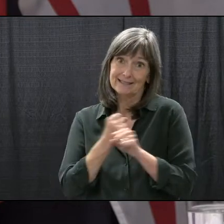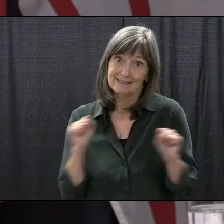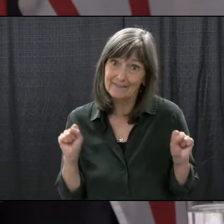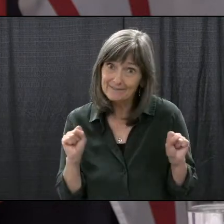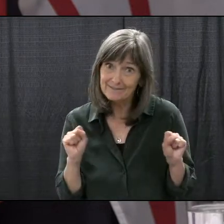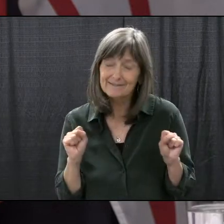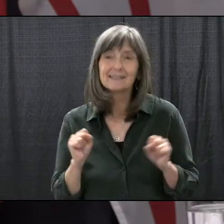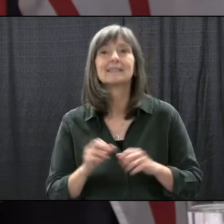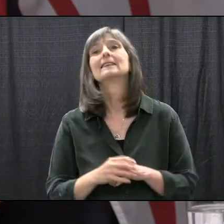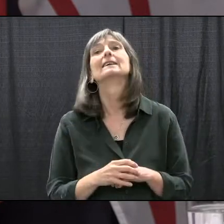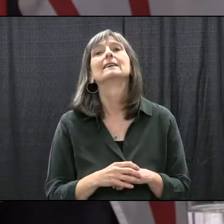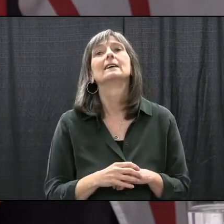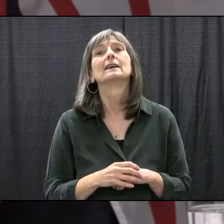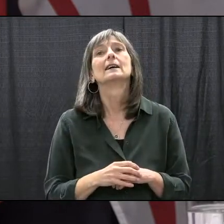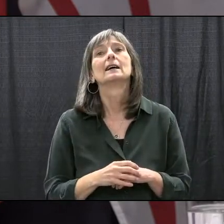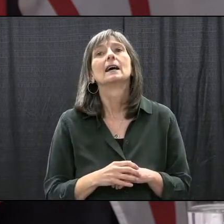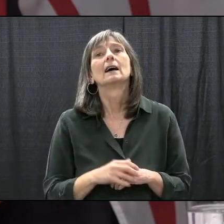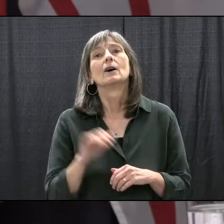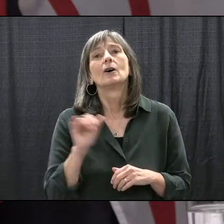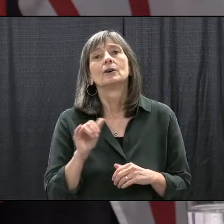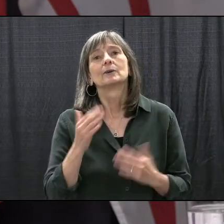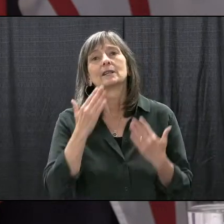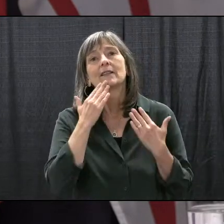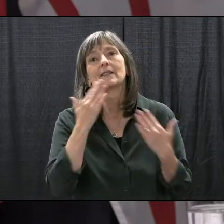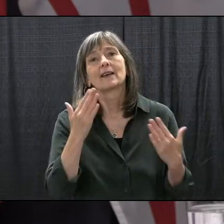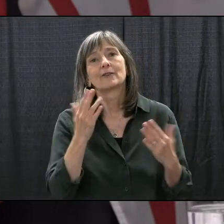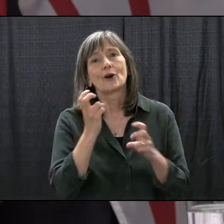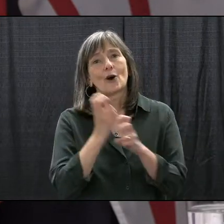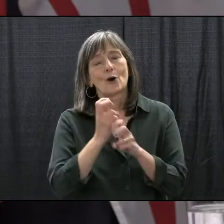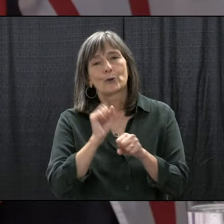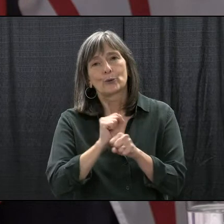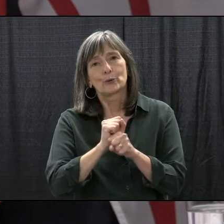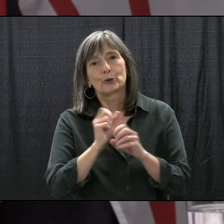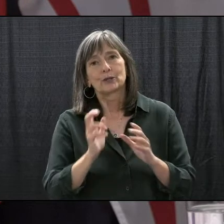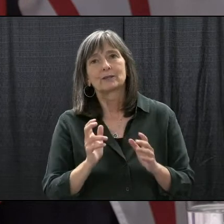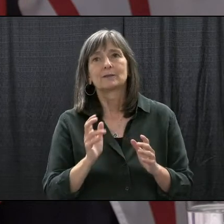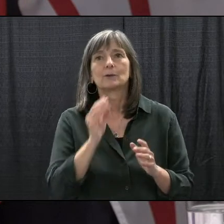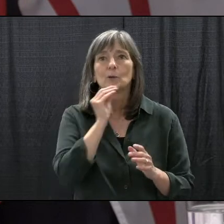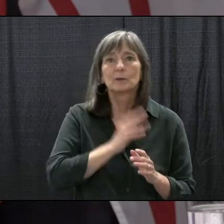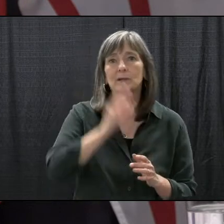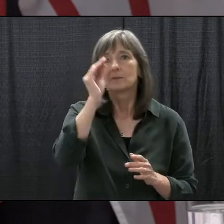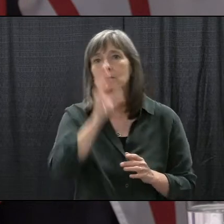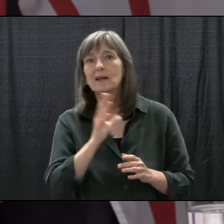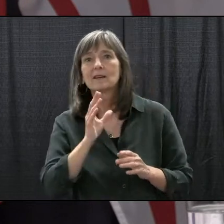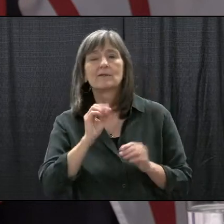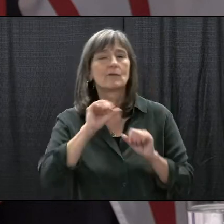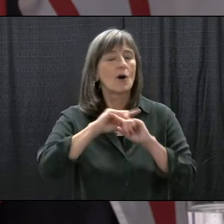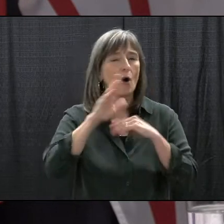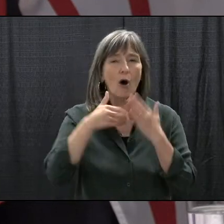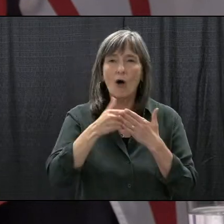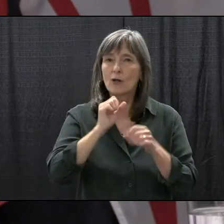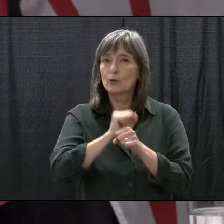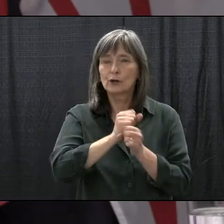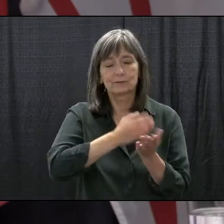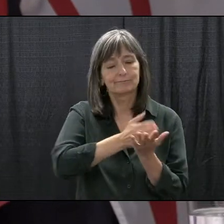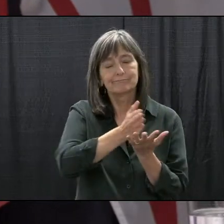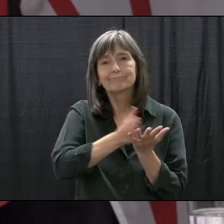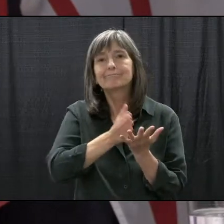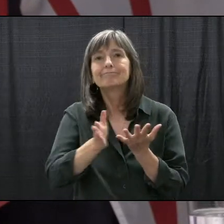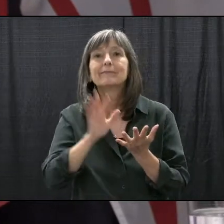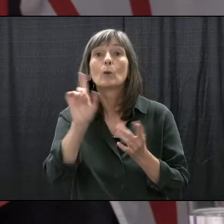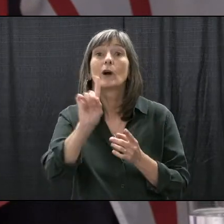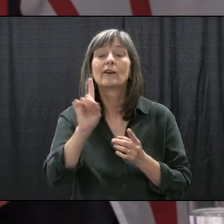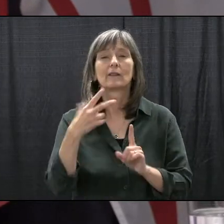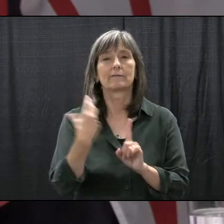We'd also like to, again, thank all the hardworking women and men from all professions in those vaccine